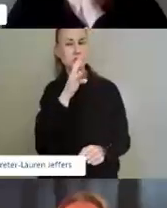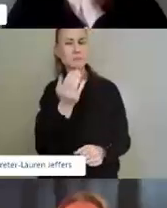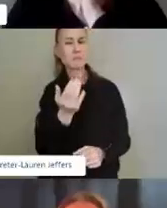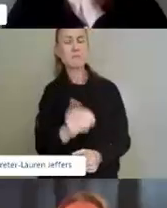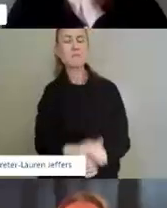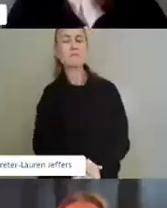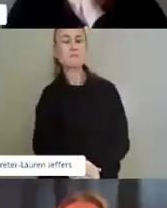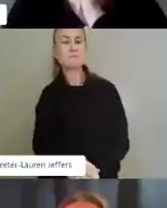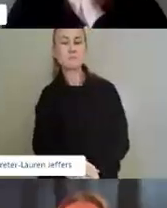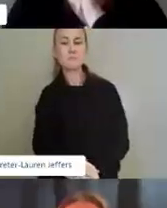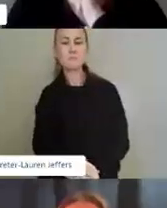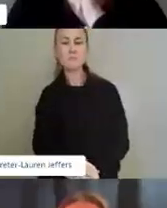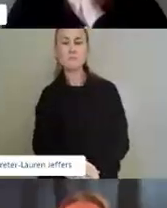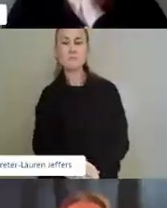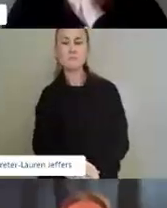comment now.